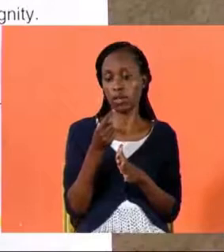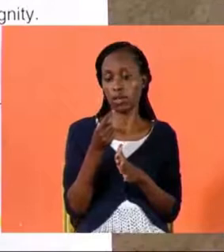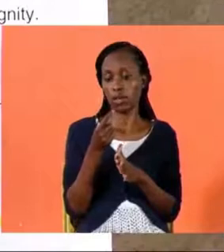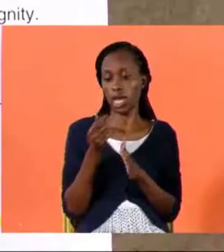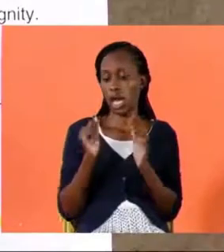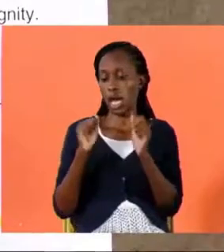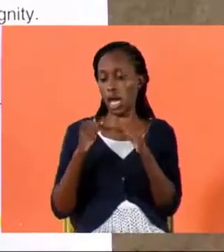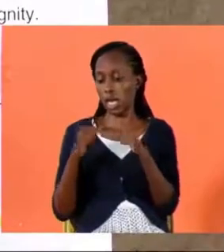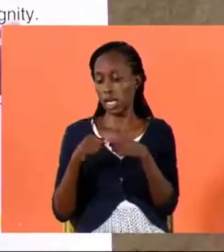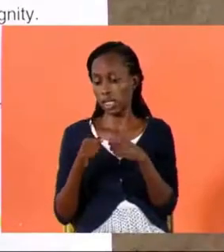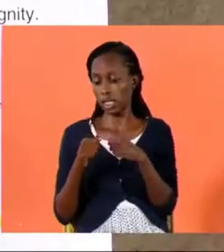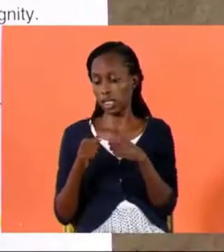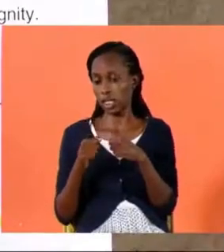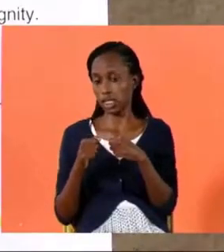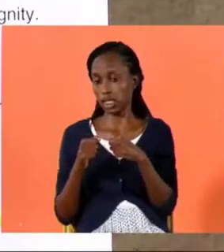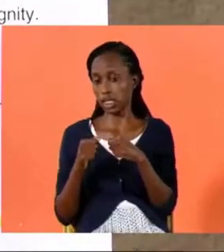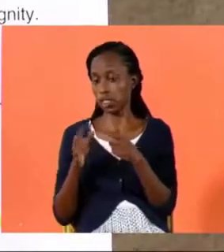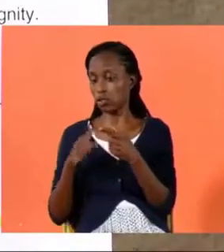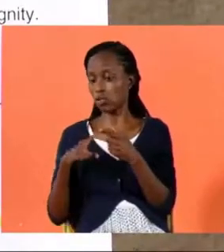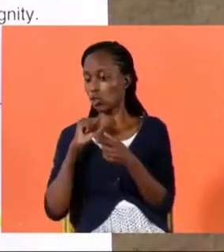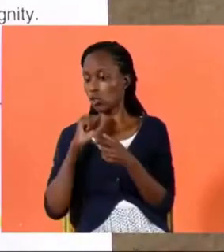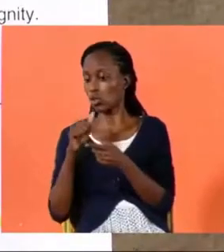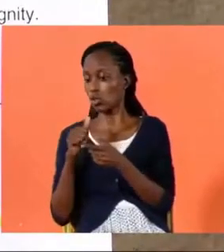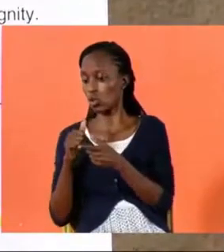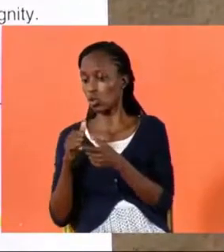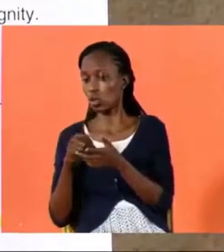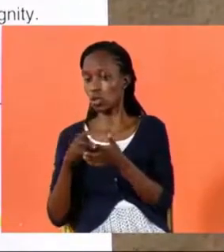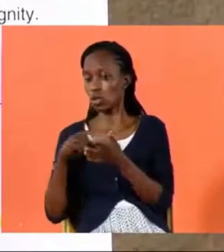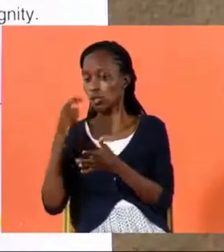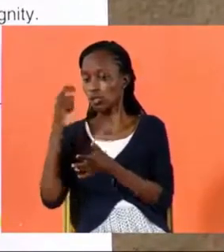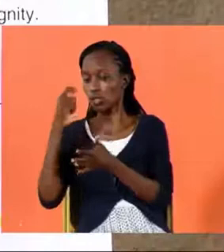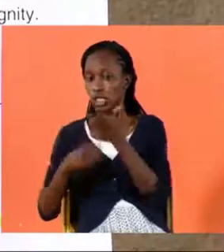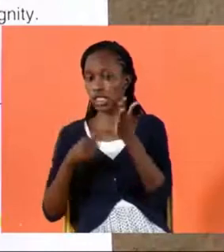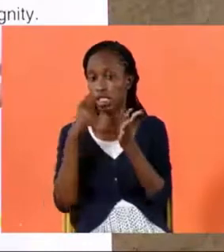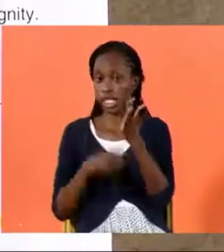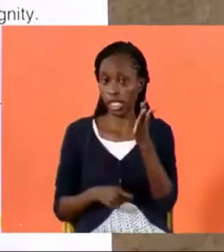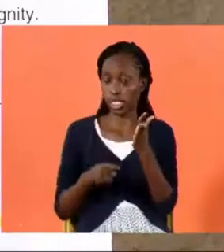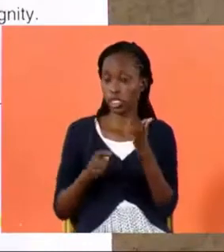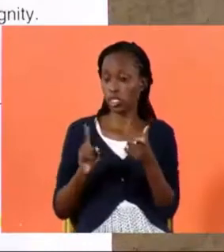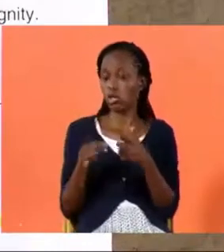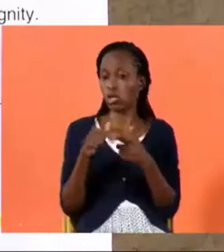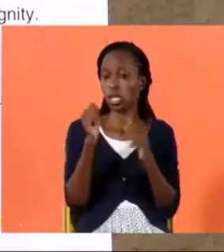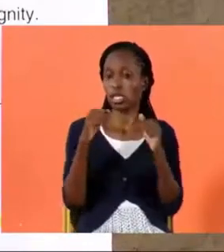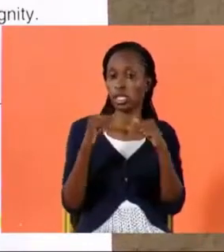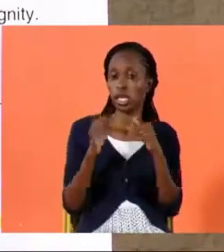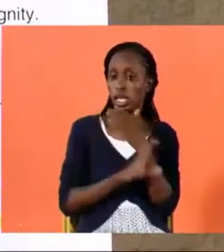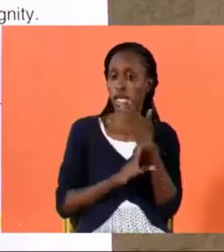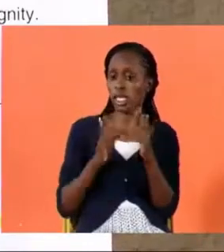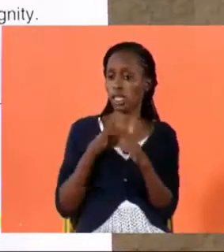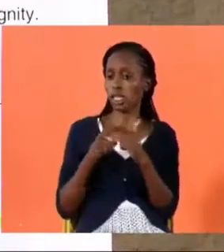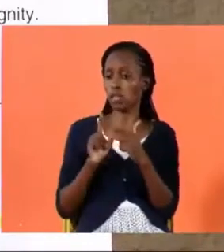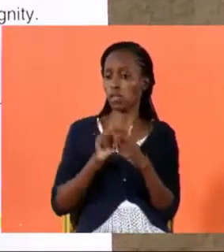taxation agreement with a specific country, you ask yourself why. What is the level of trade between